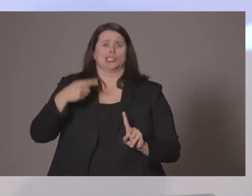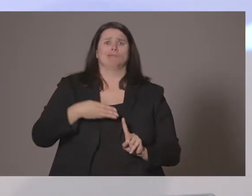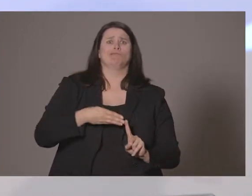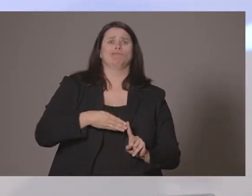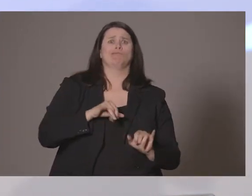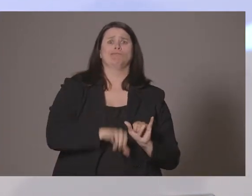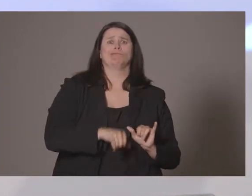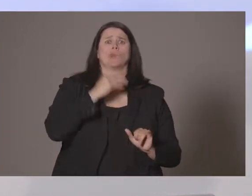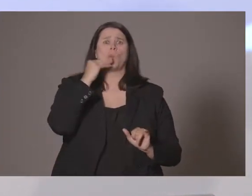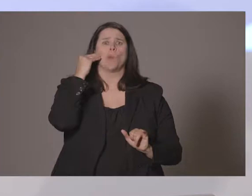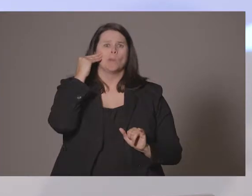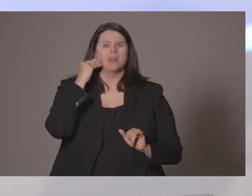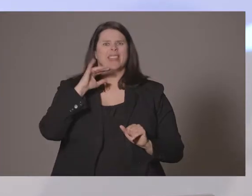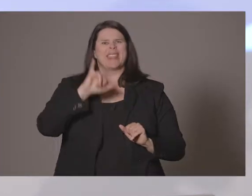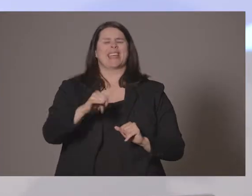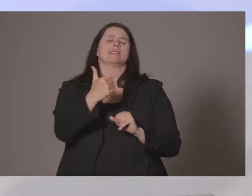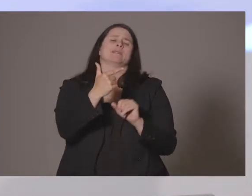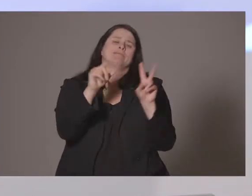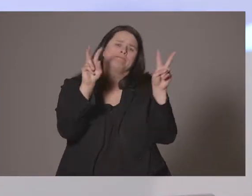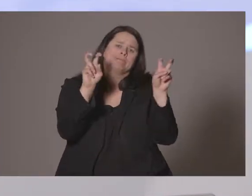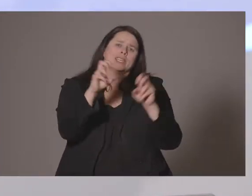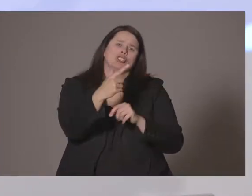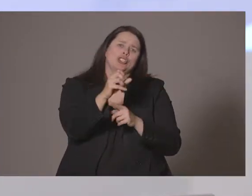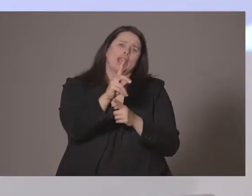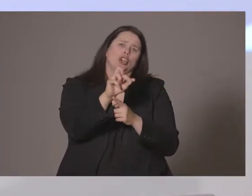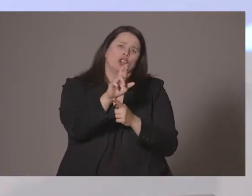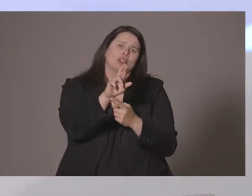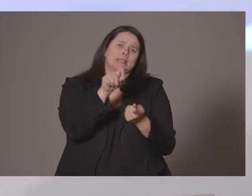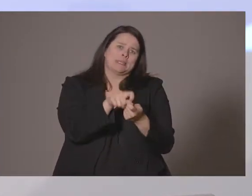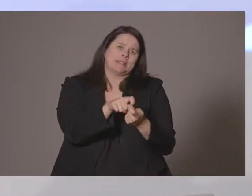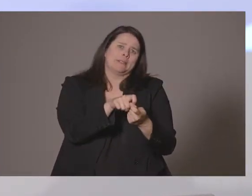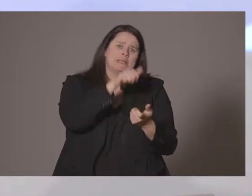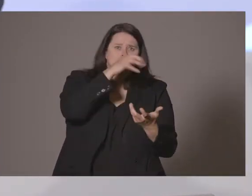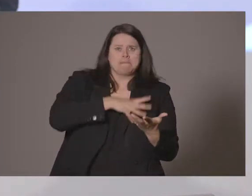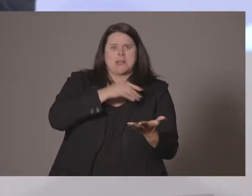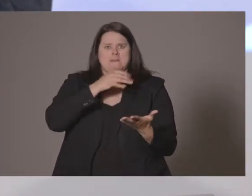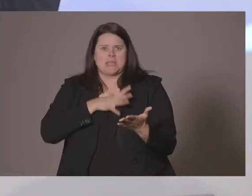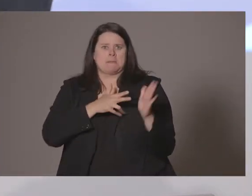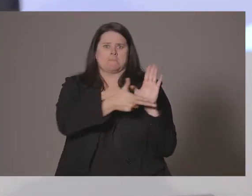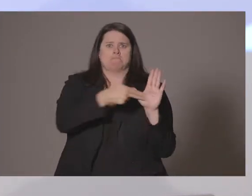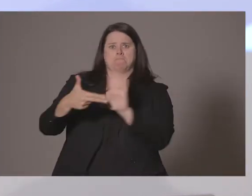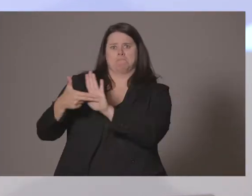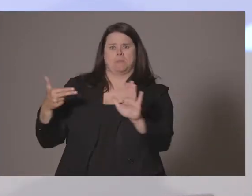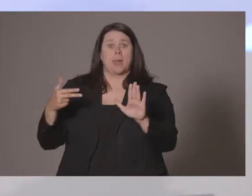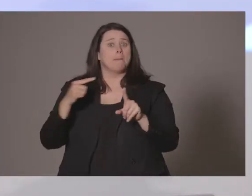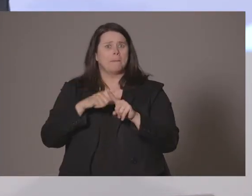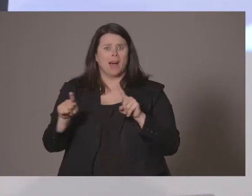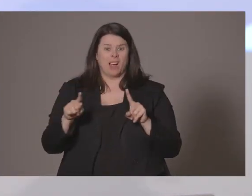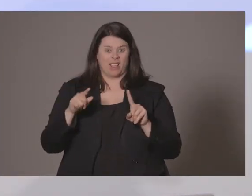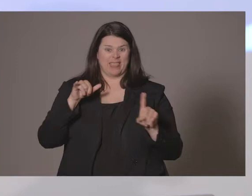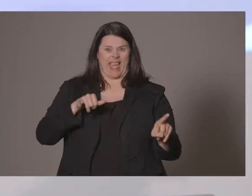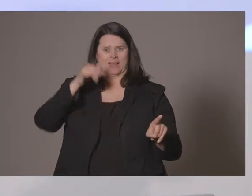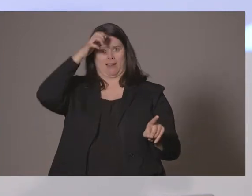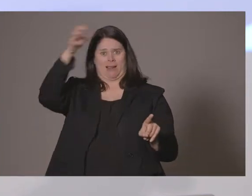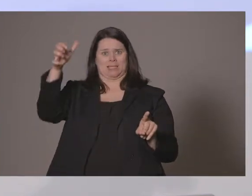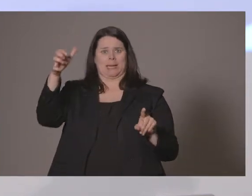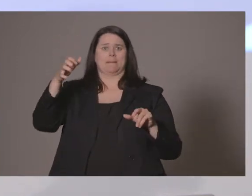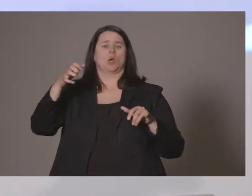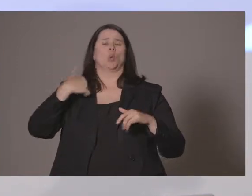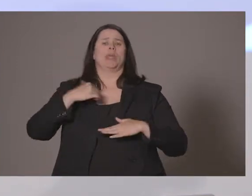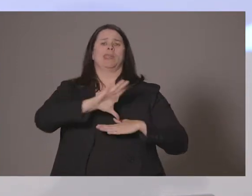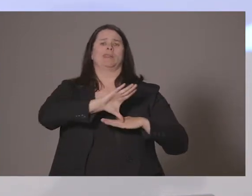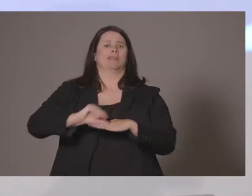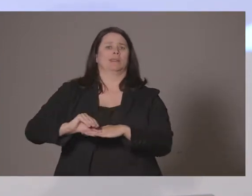That's a gender-specific example, but it goes across all other traits and how we dehumanize each